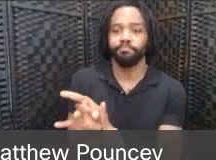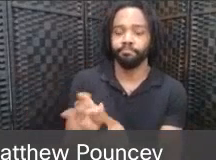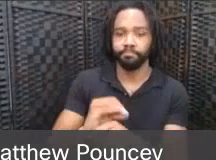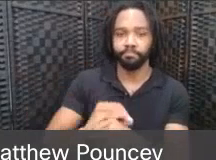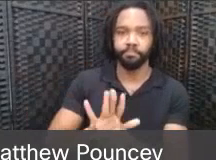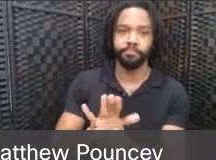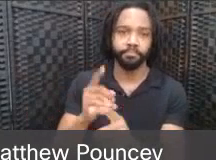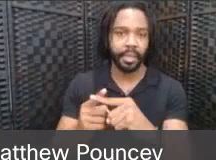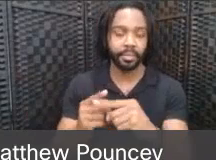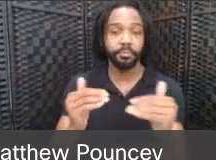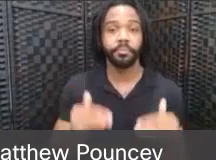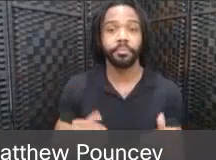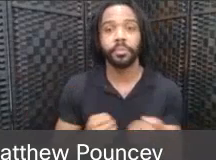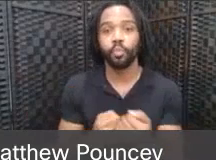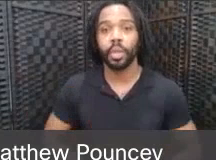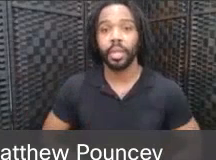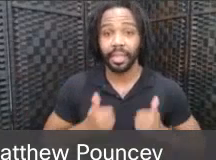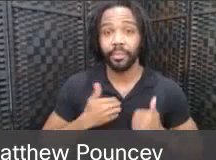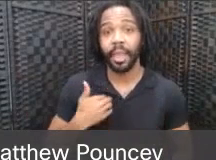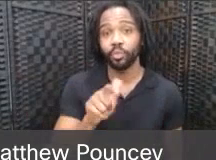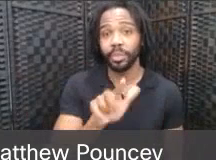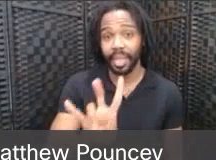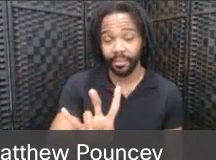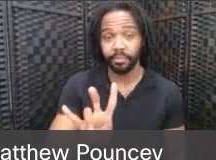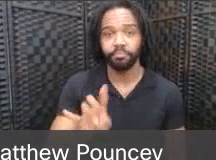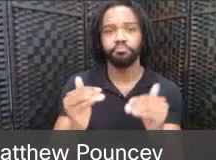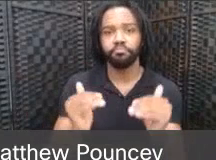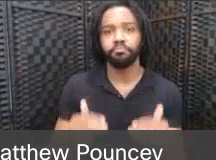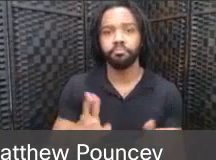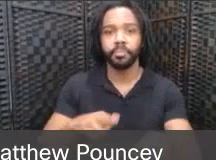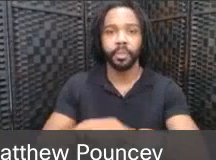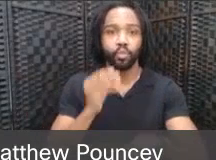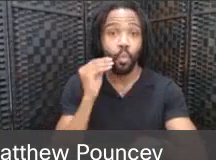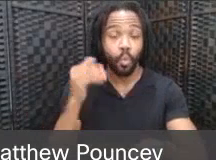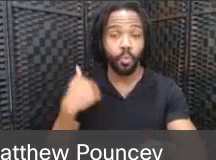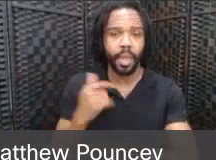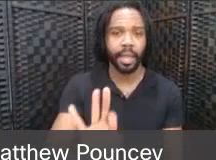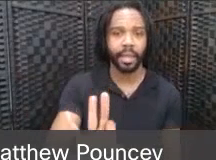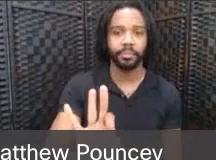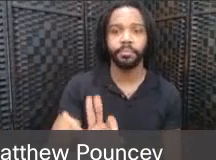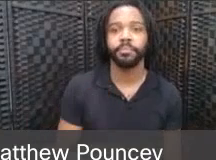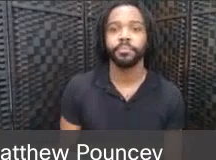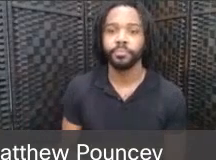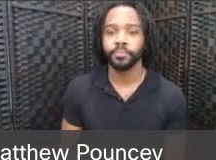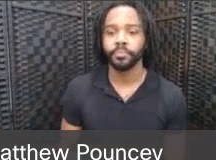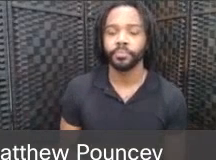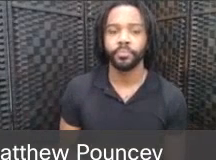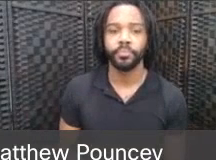living, 27 people. And in natural homes, 9 people.